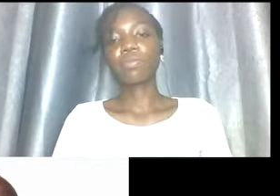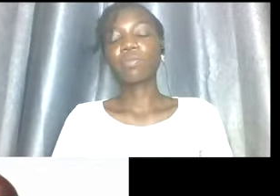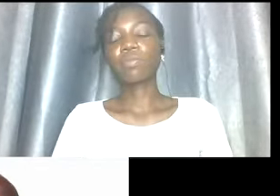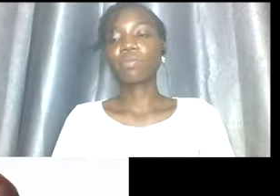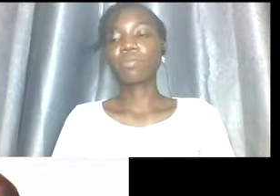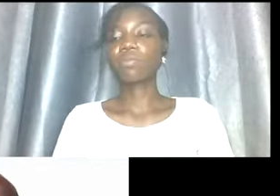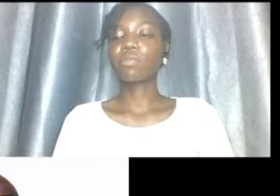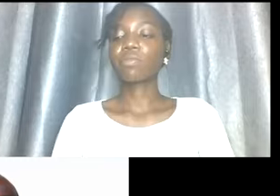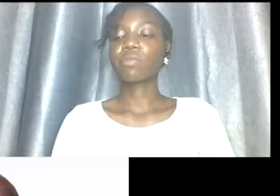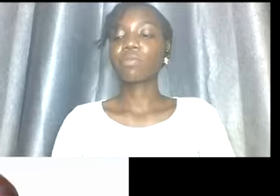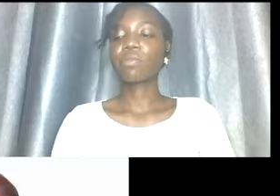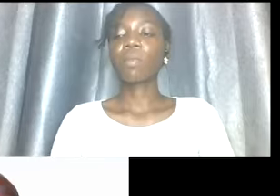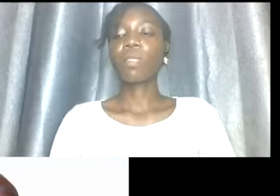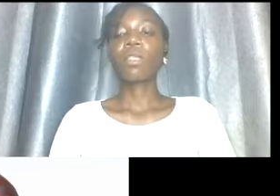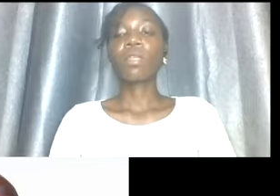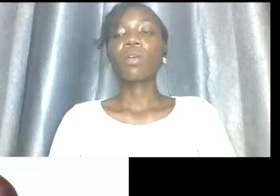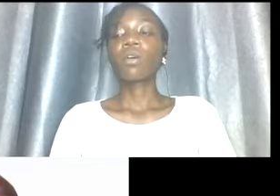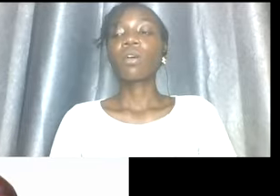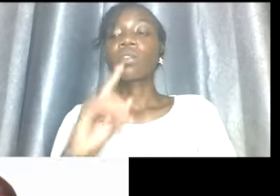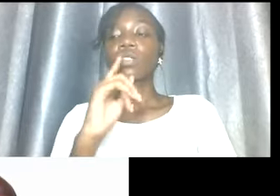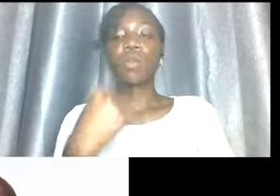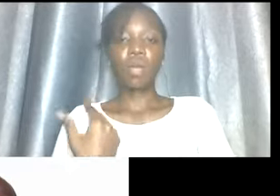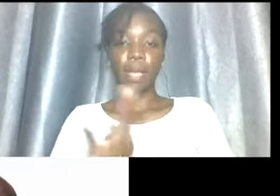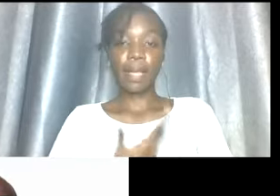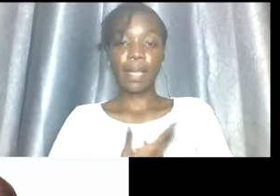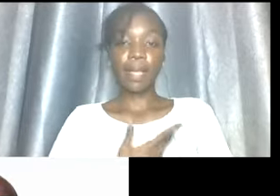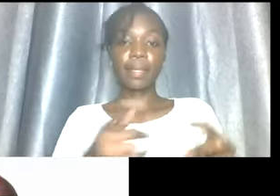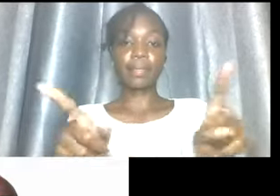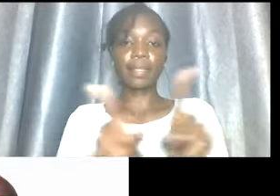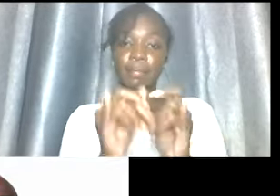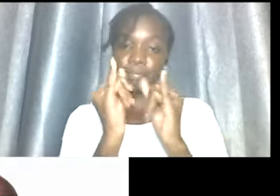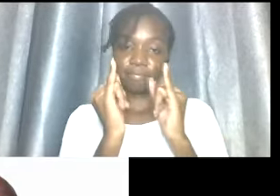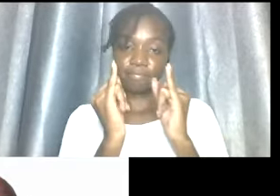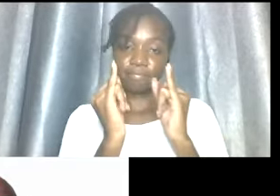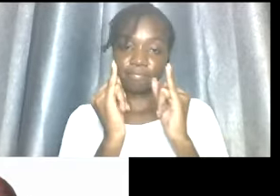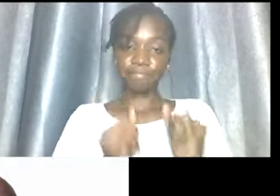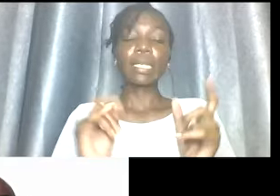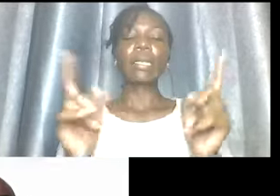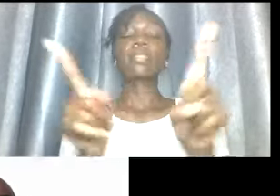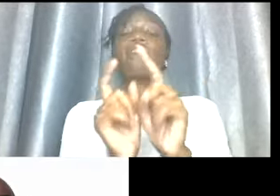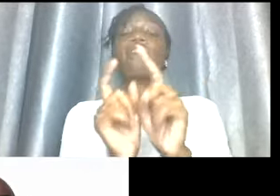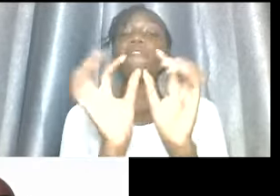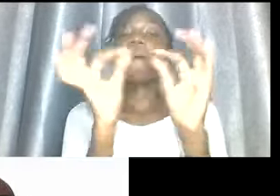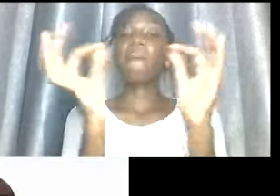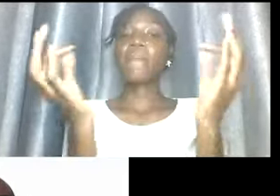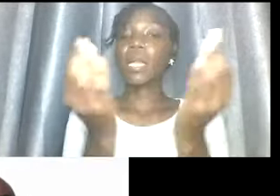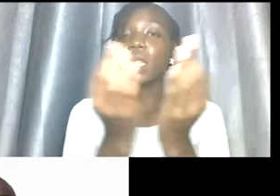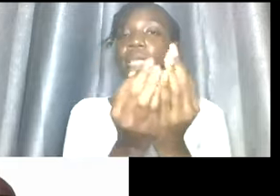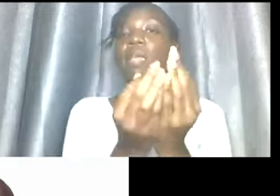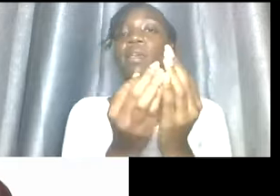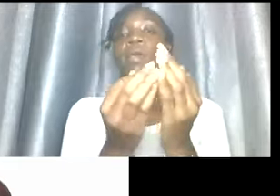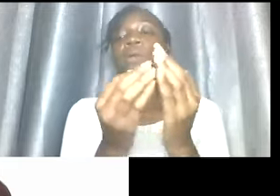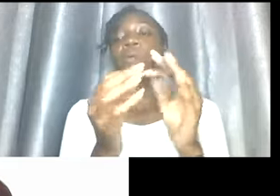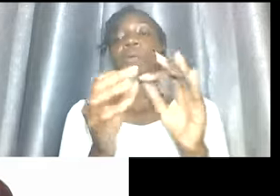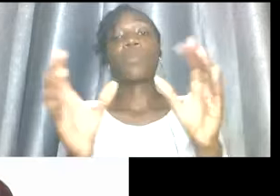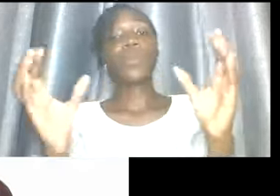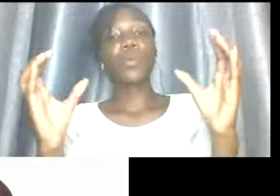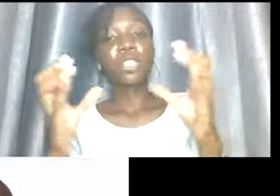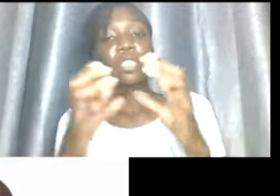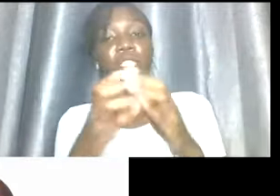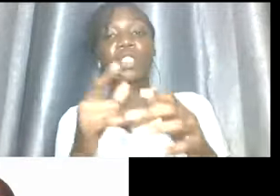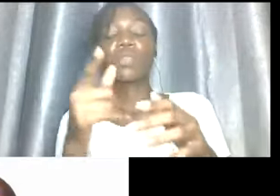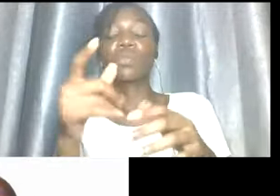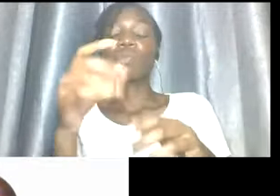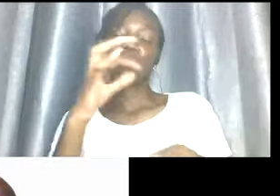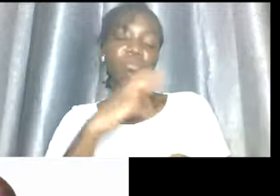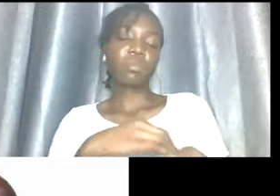to us as individuals, to our family, our community, to our country, and even